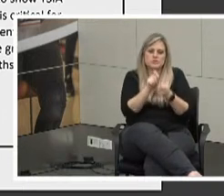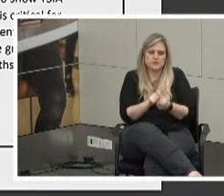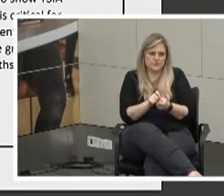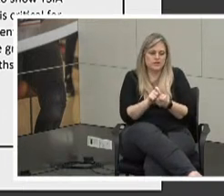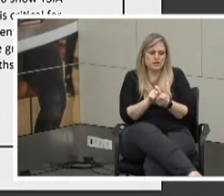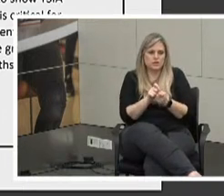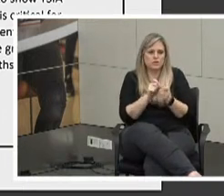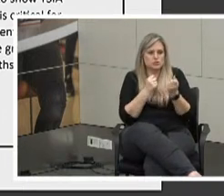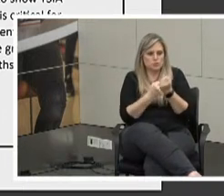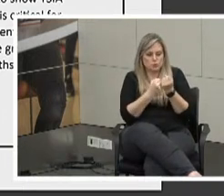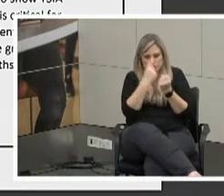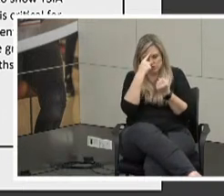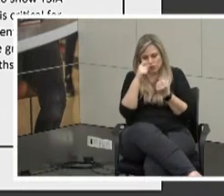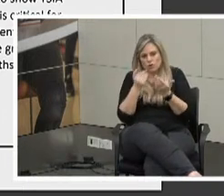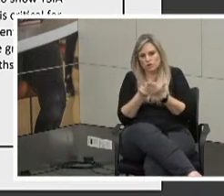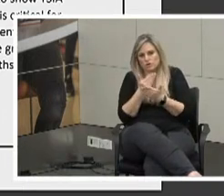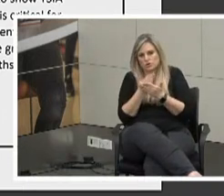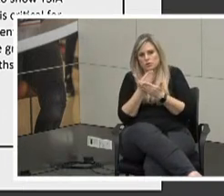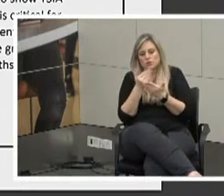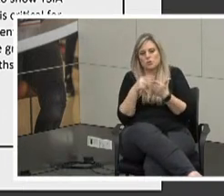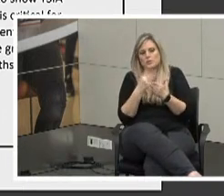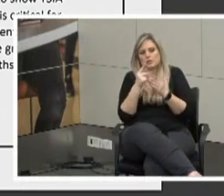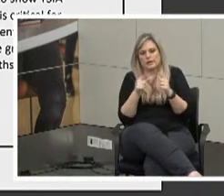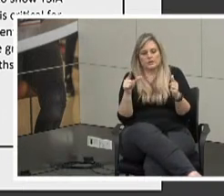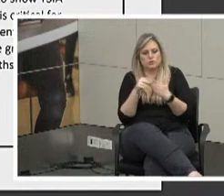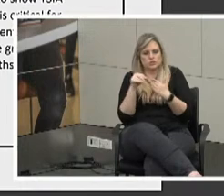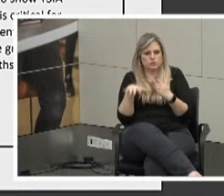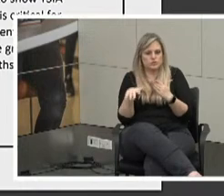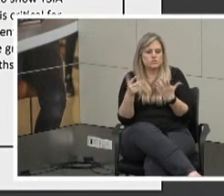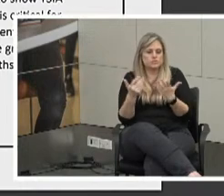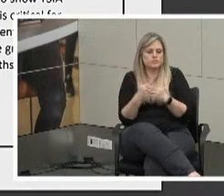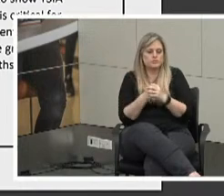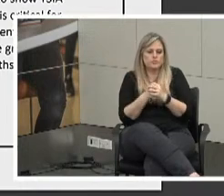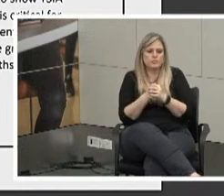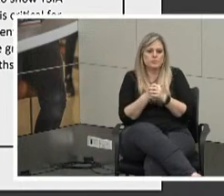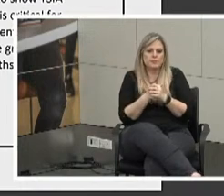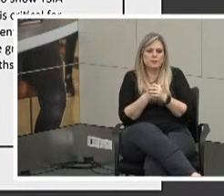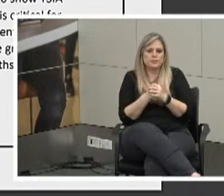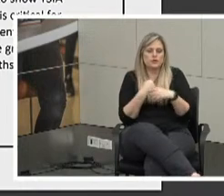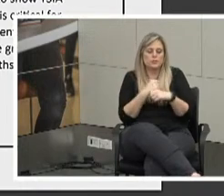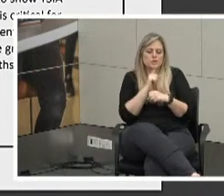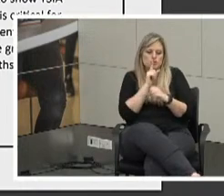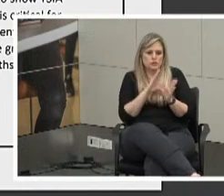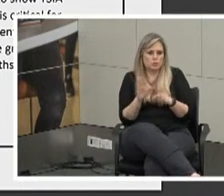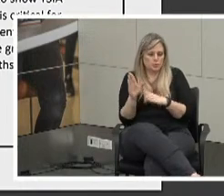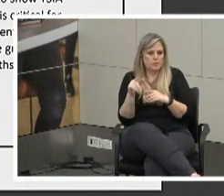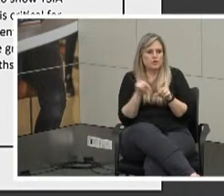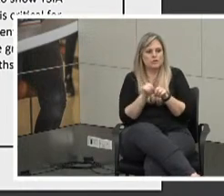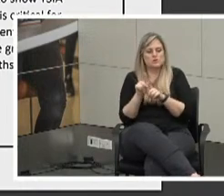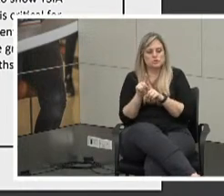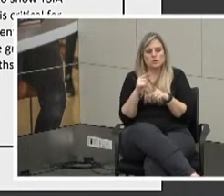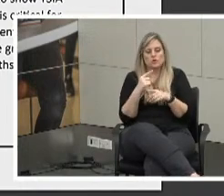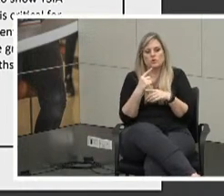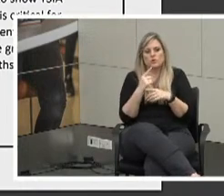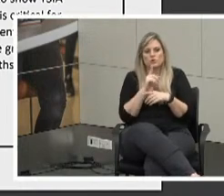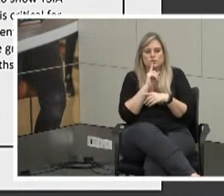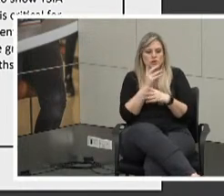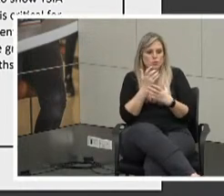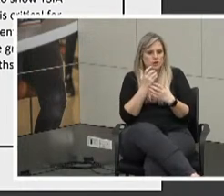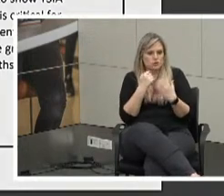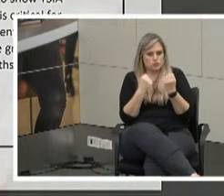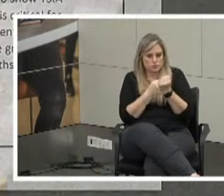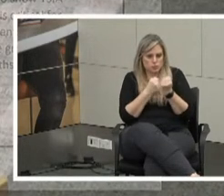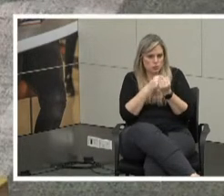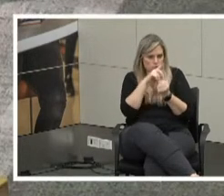emergent bilinguals to help ensure that they're prepared um and then the final piece to that is we're really working to support uh summer